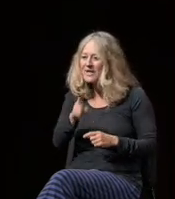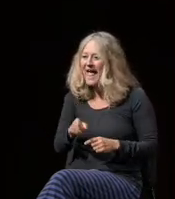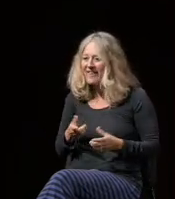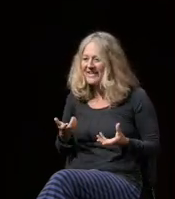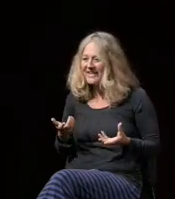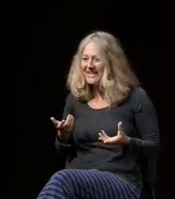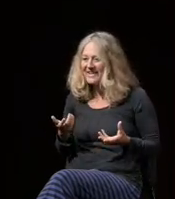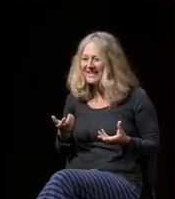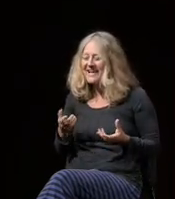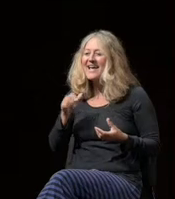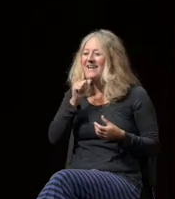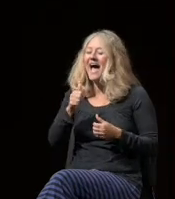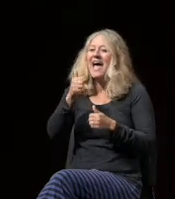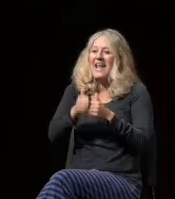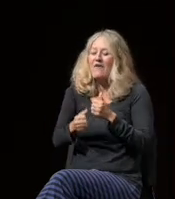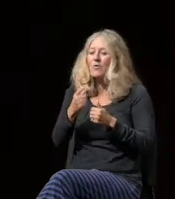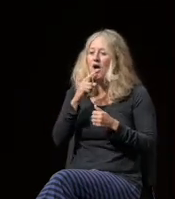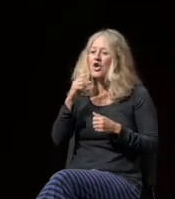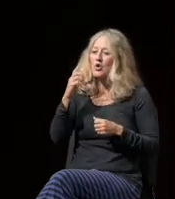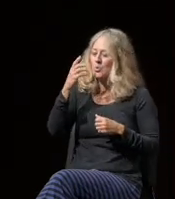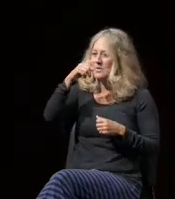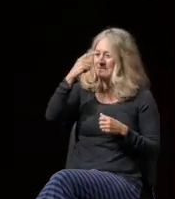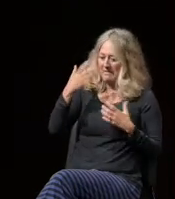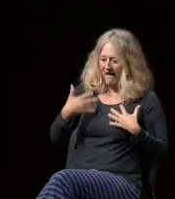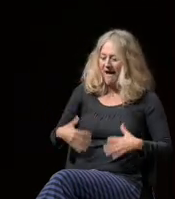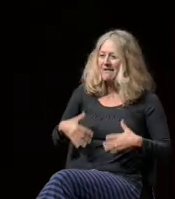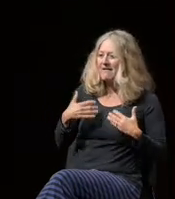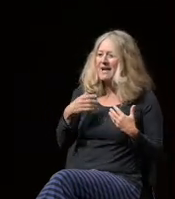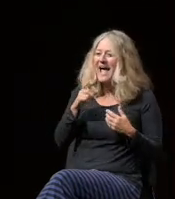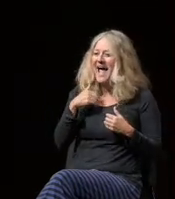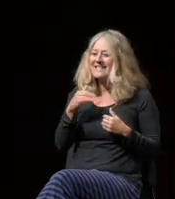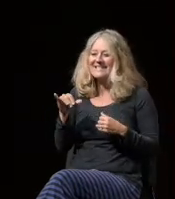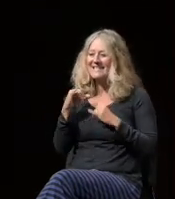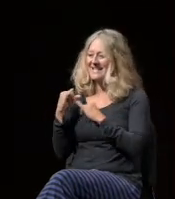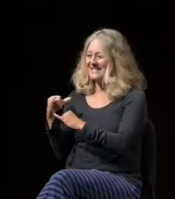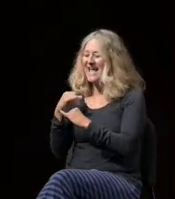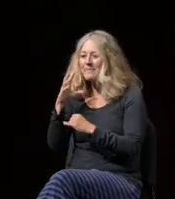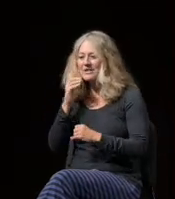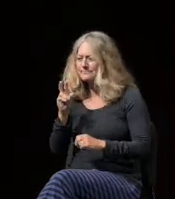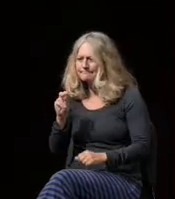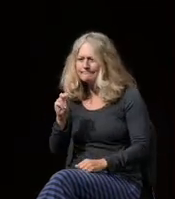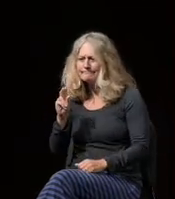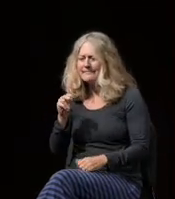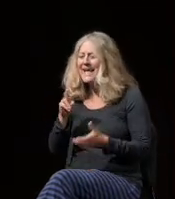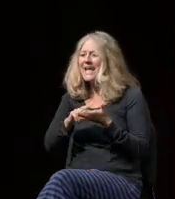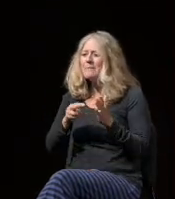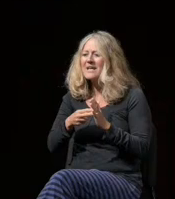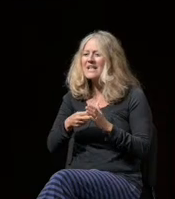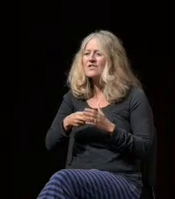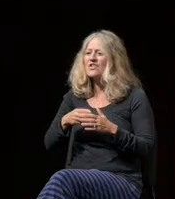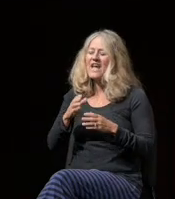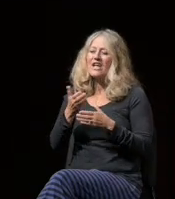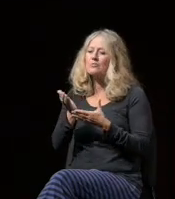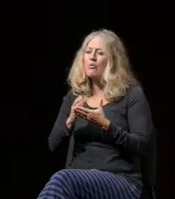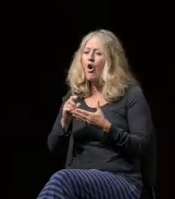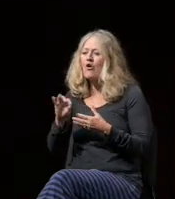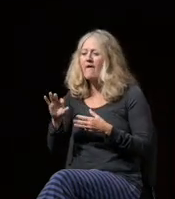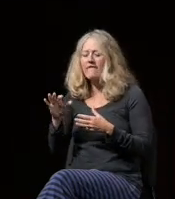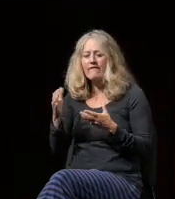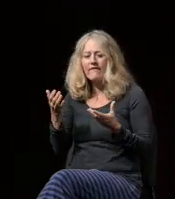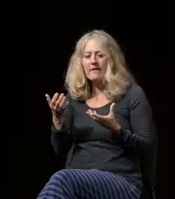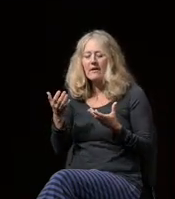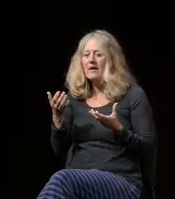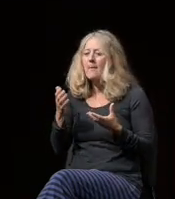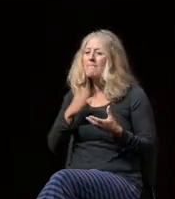not everybody who looks like me has that experience. But it means that we have, it's just part of the, that's a part of